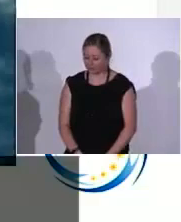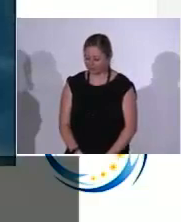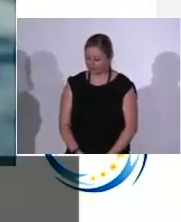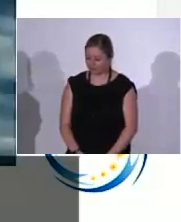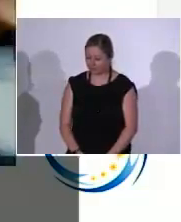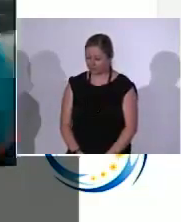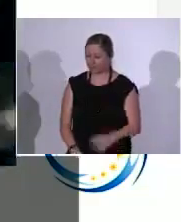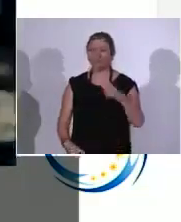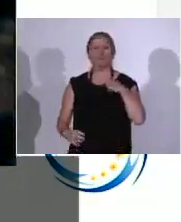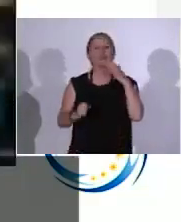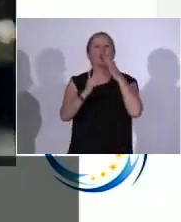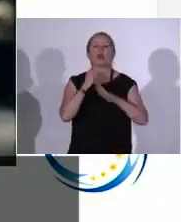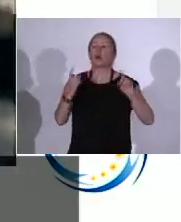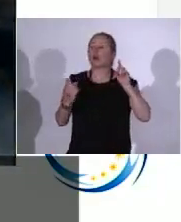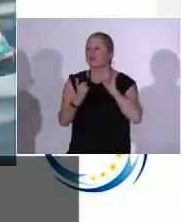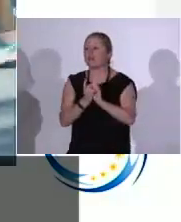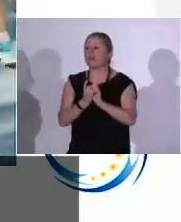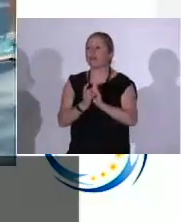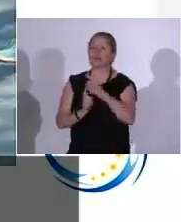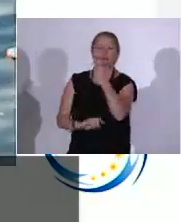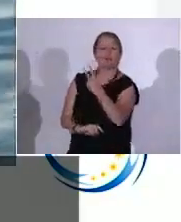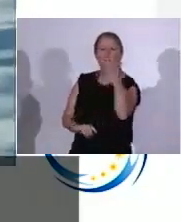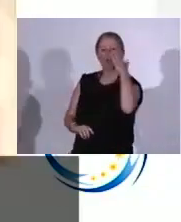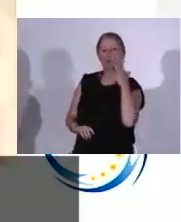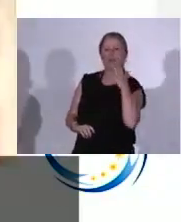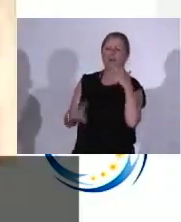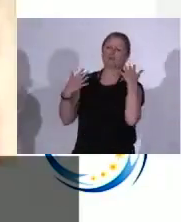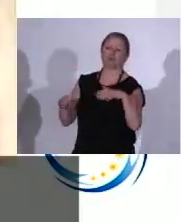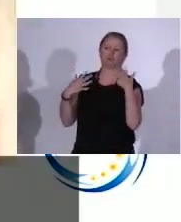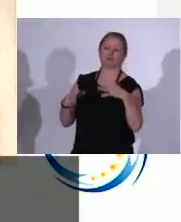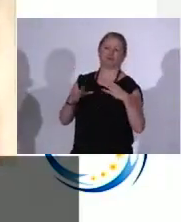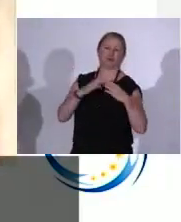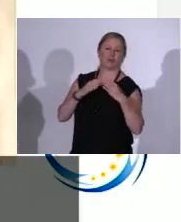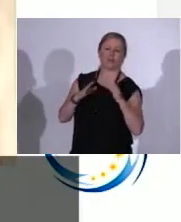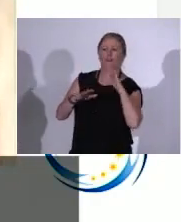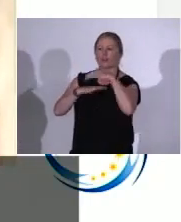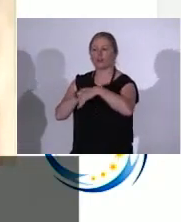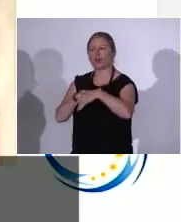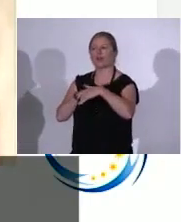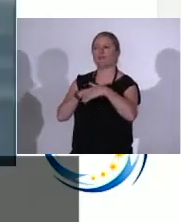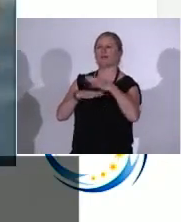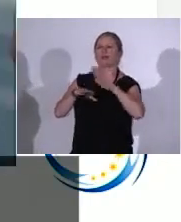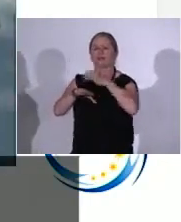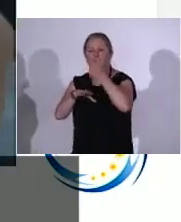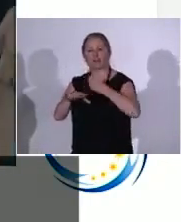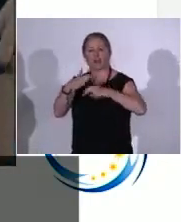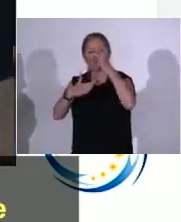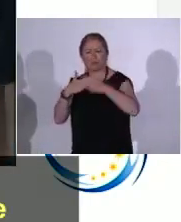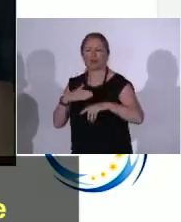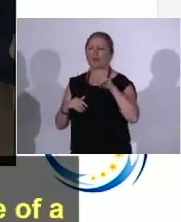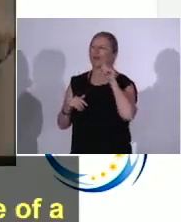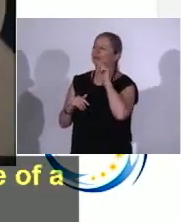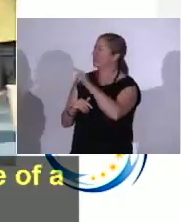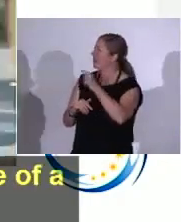I've never met such a passionate pair of ladies in regards to a driving force of a program. This has actually drawn